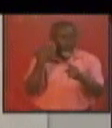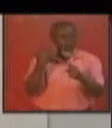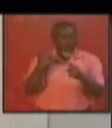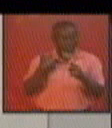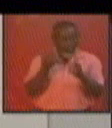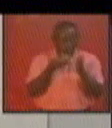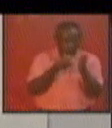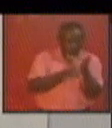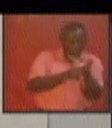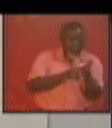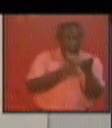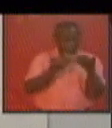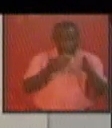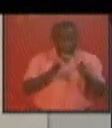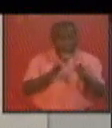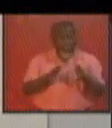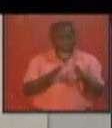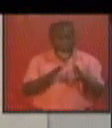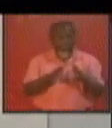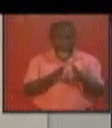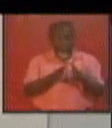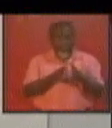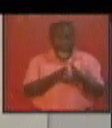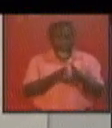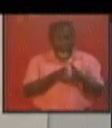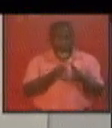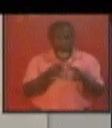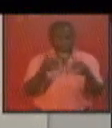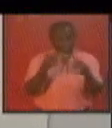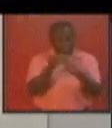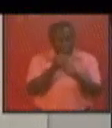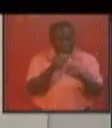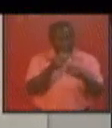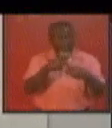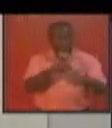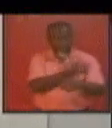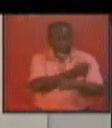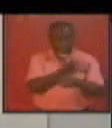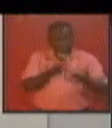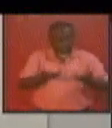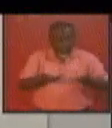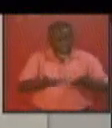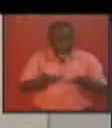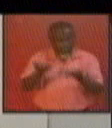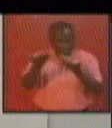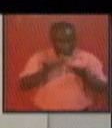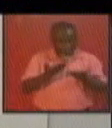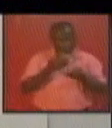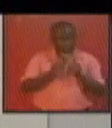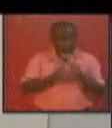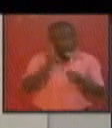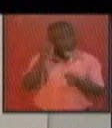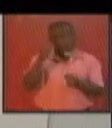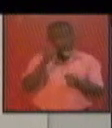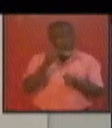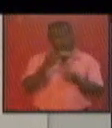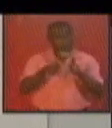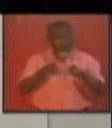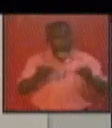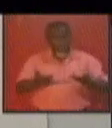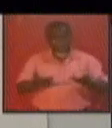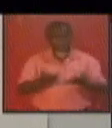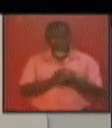ongoing government-to-government communication must be seen for what it is, an attempt to position herself to claim